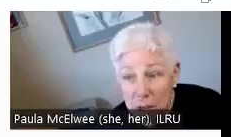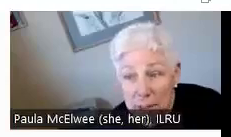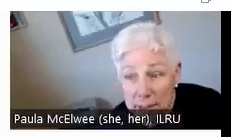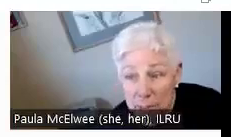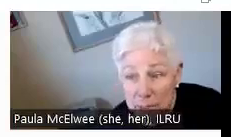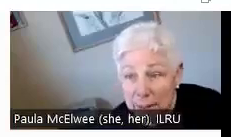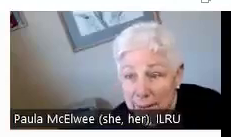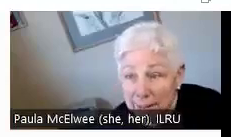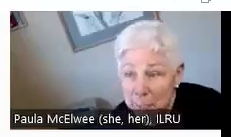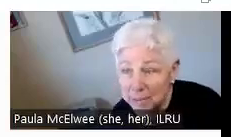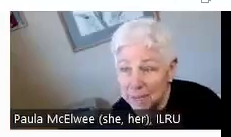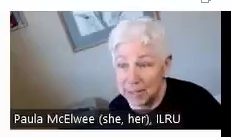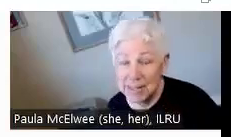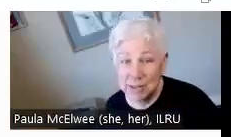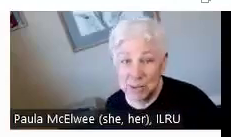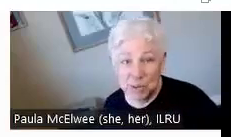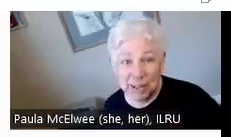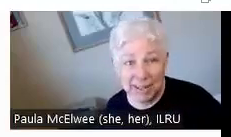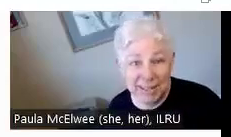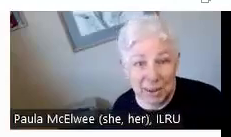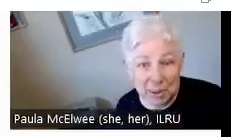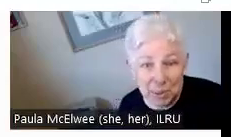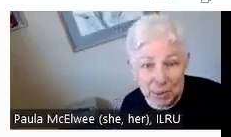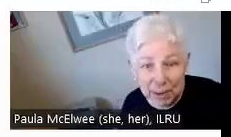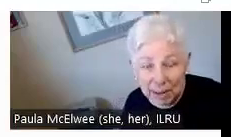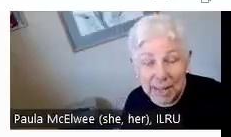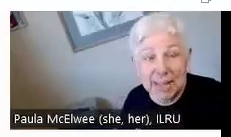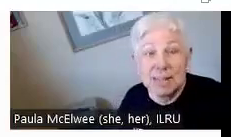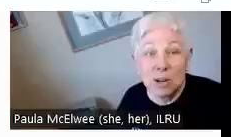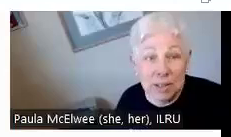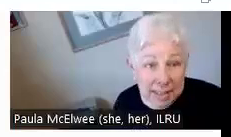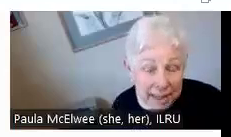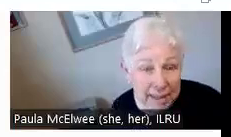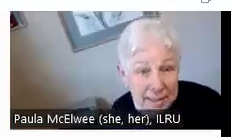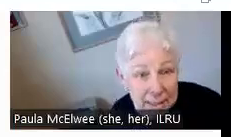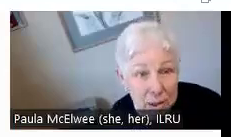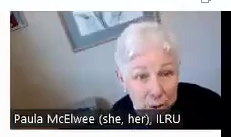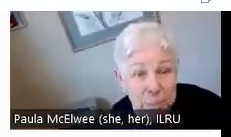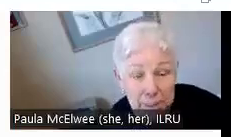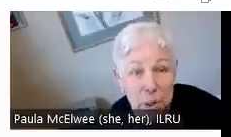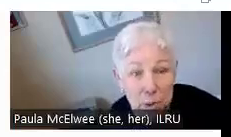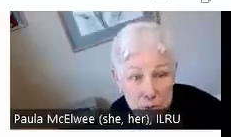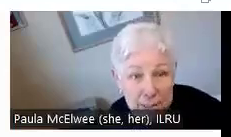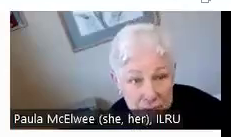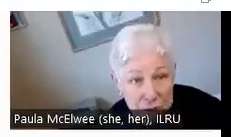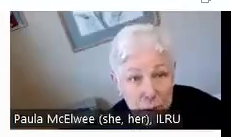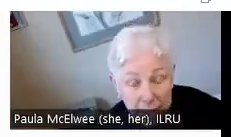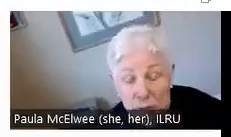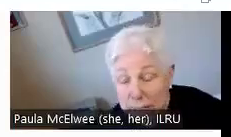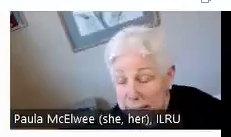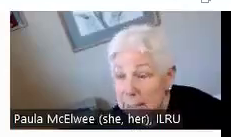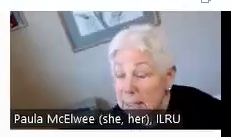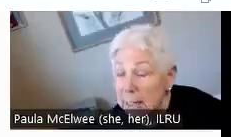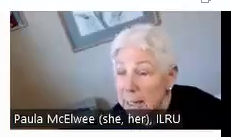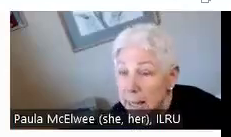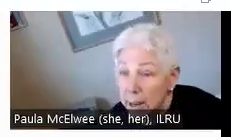Well, let's talk a little bit about independent living skills training. So as I started to say, this is going to be posted. Joey